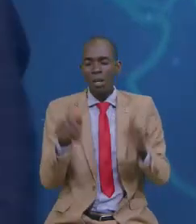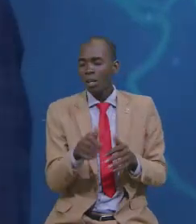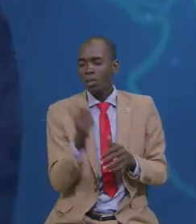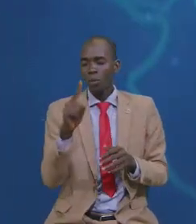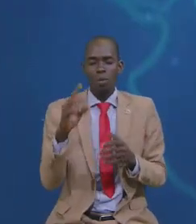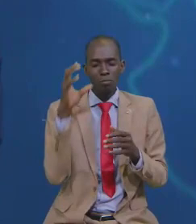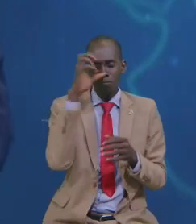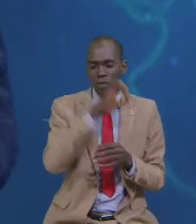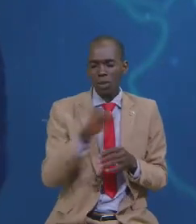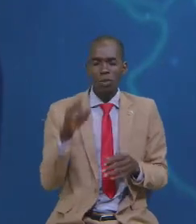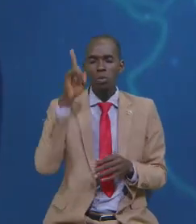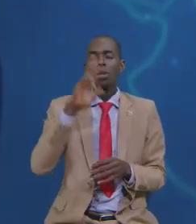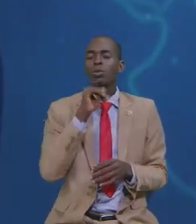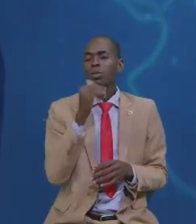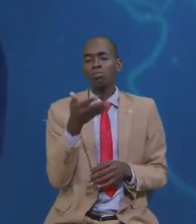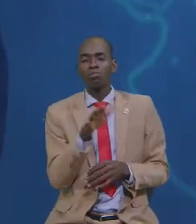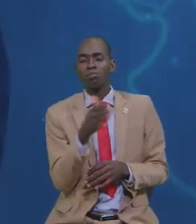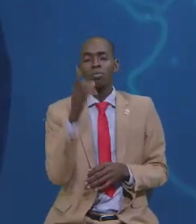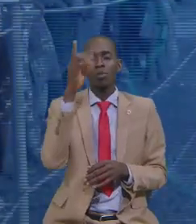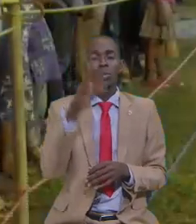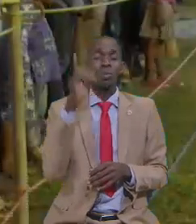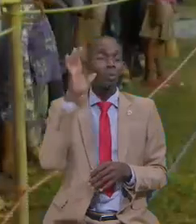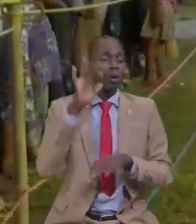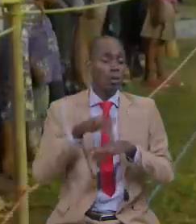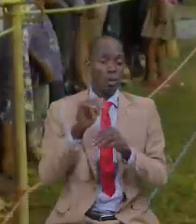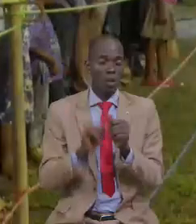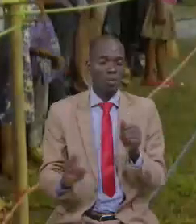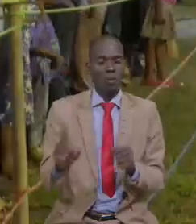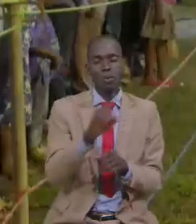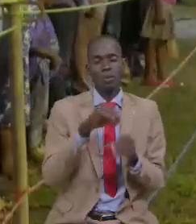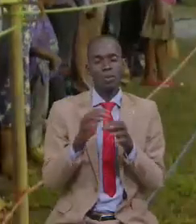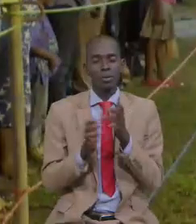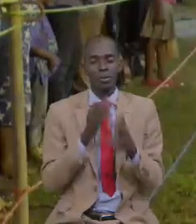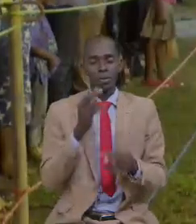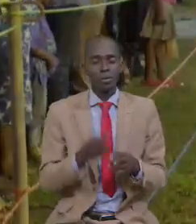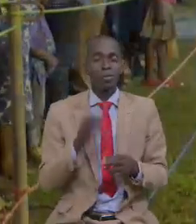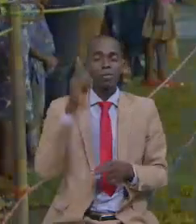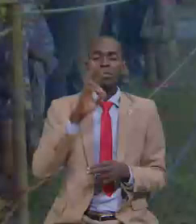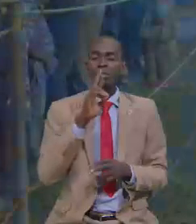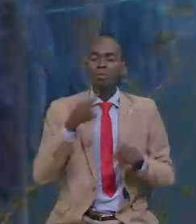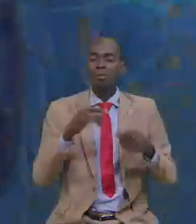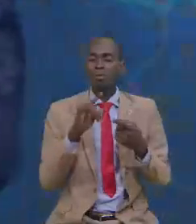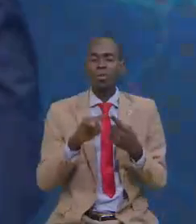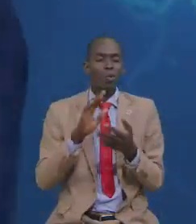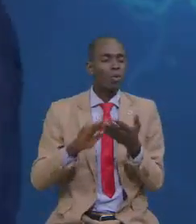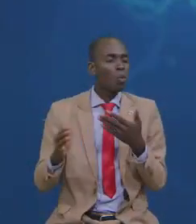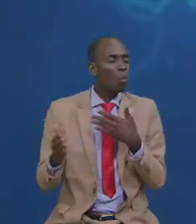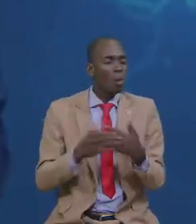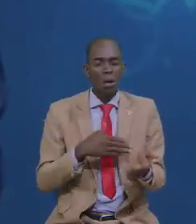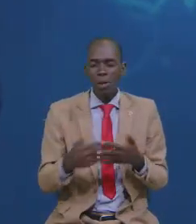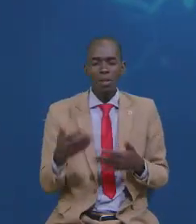not a partial God. You are going to touch everyone. You're going to forgive whatever needs to